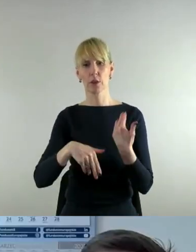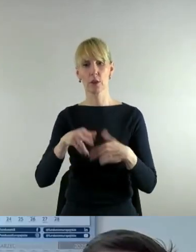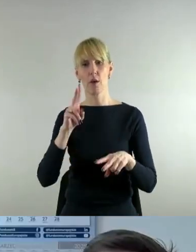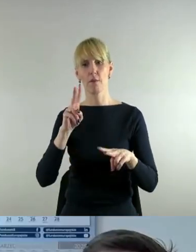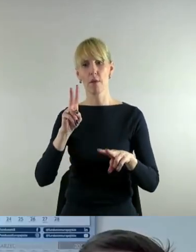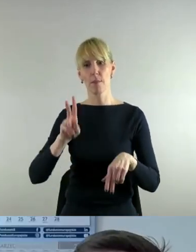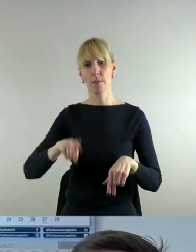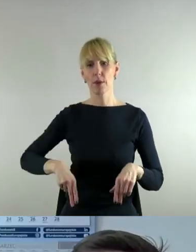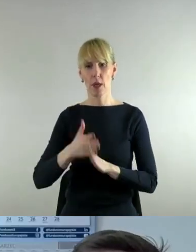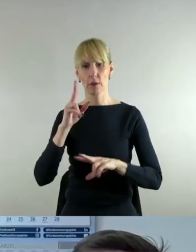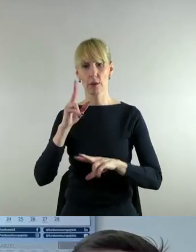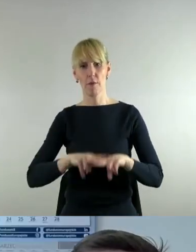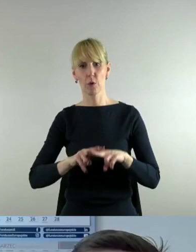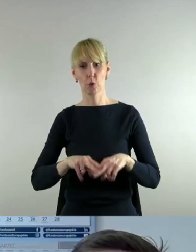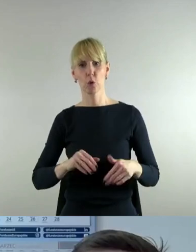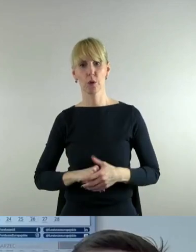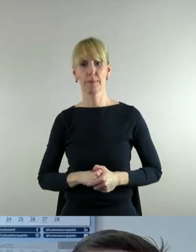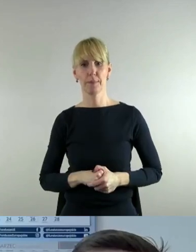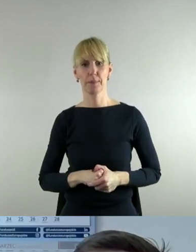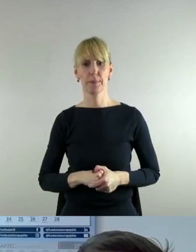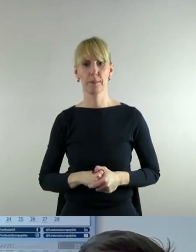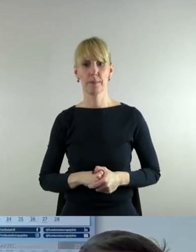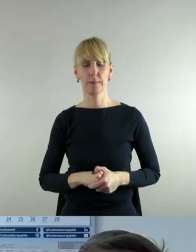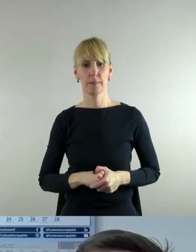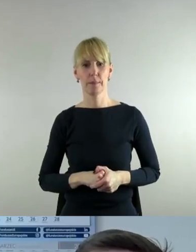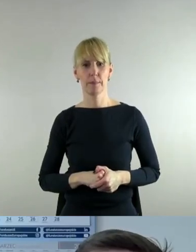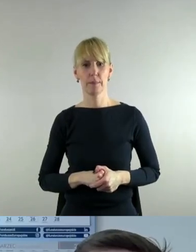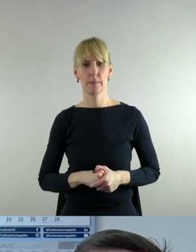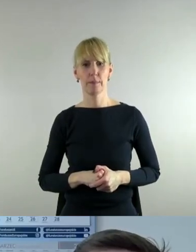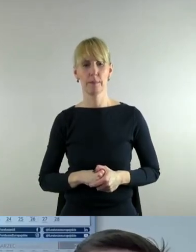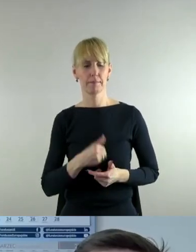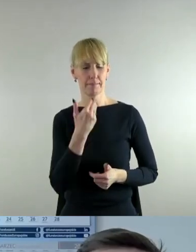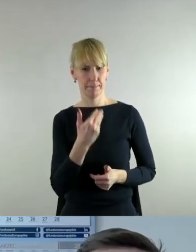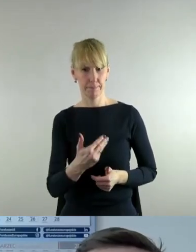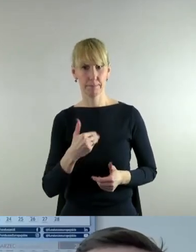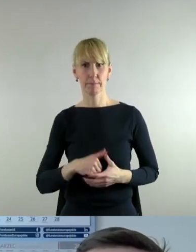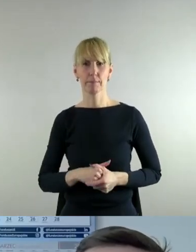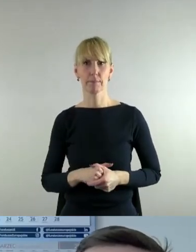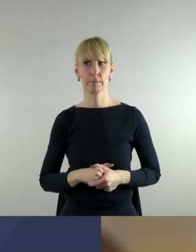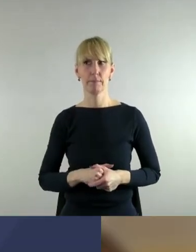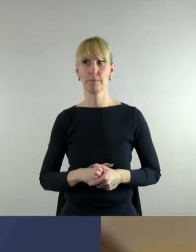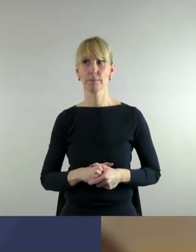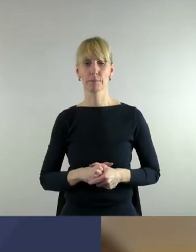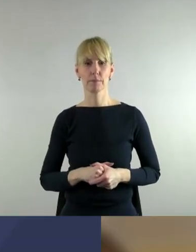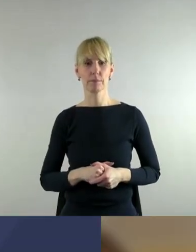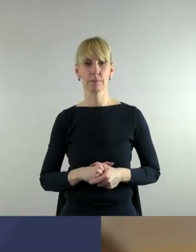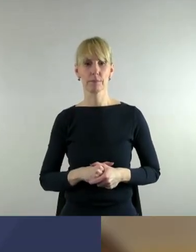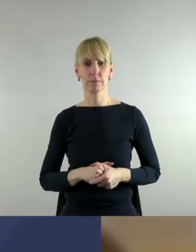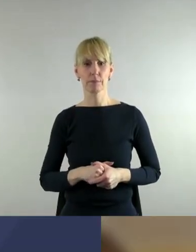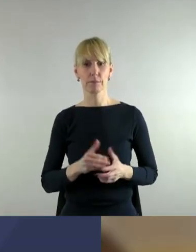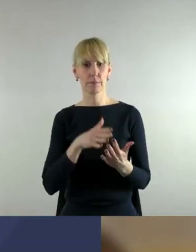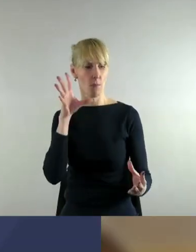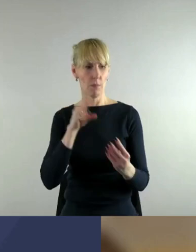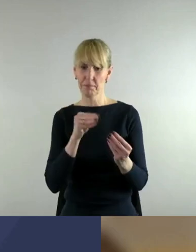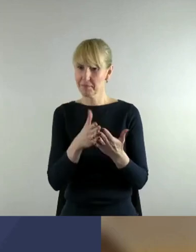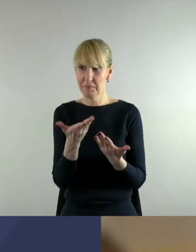the head of division, Department of Assistant Programs. Give you the floor. Thank you very much.